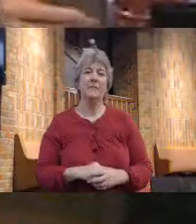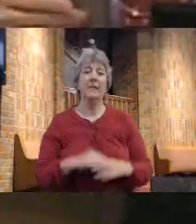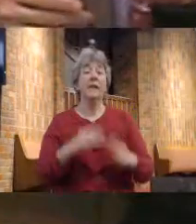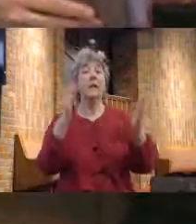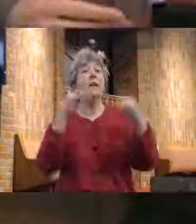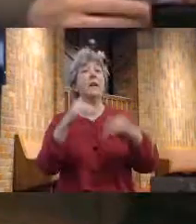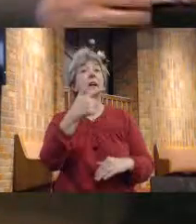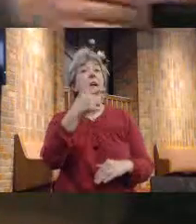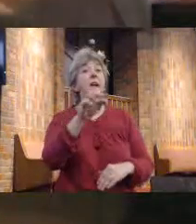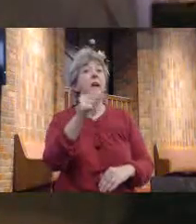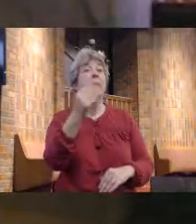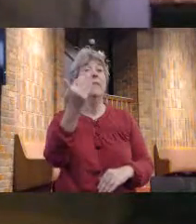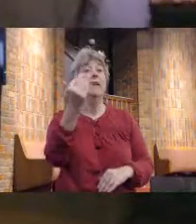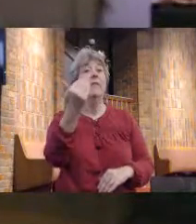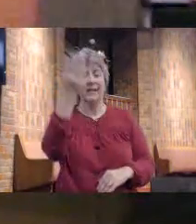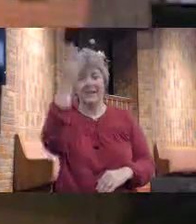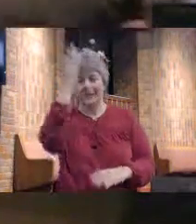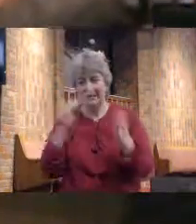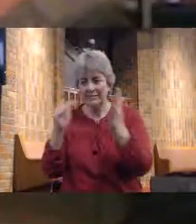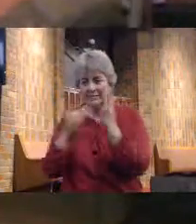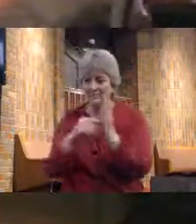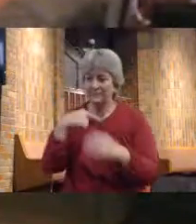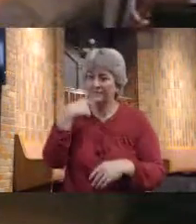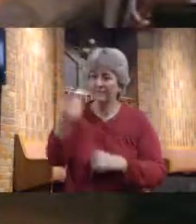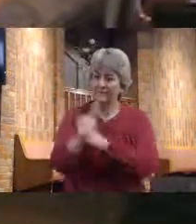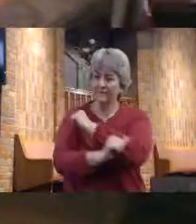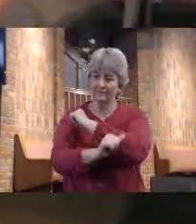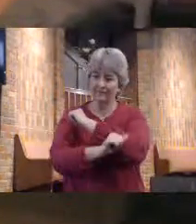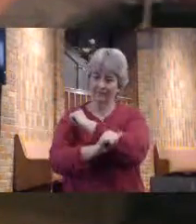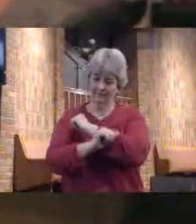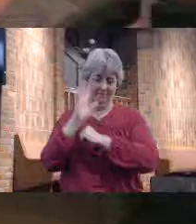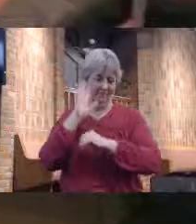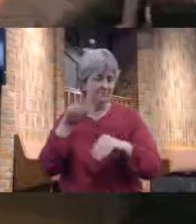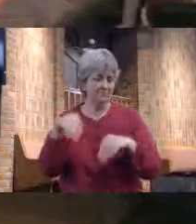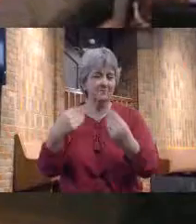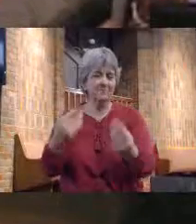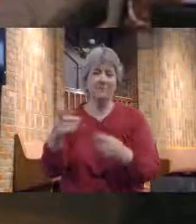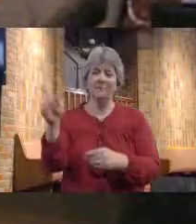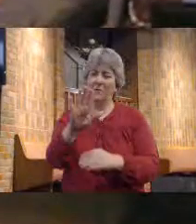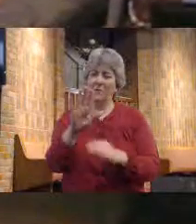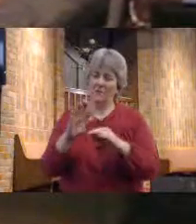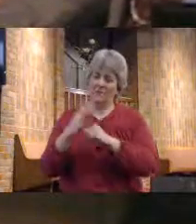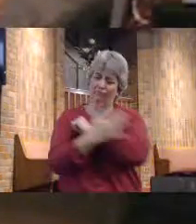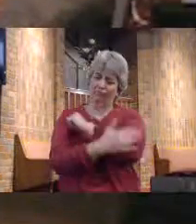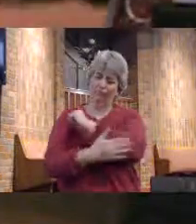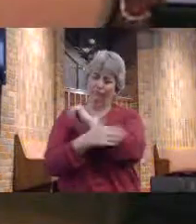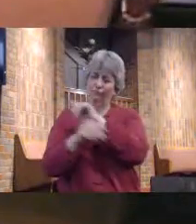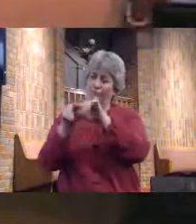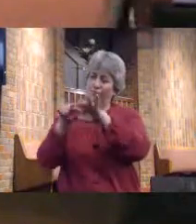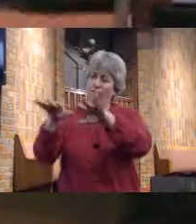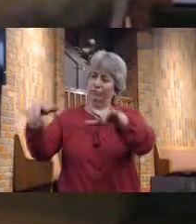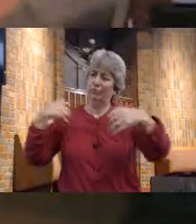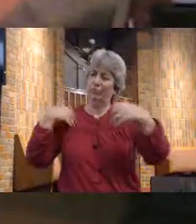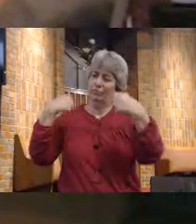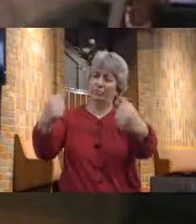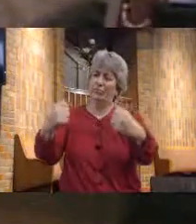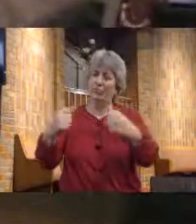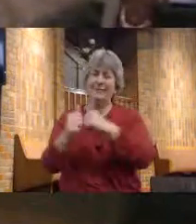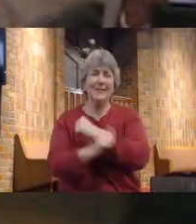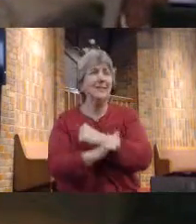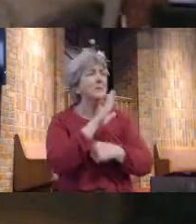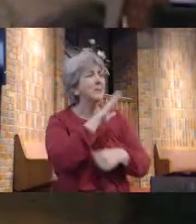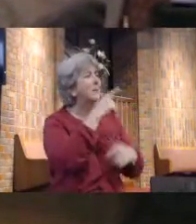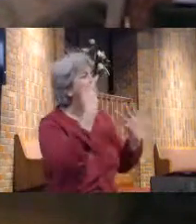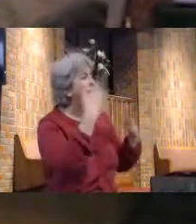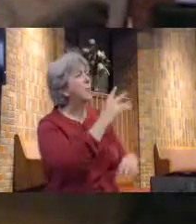promise to Abraham and says, I'm going to make you a great and mighty nation. And Abraham says, you've made this promise. You've